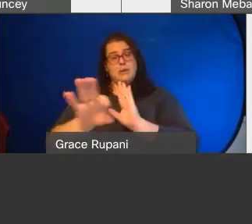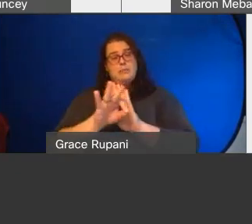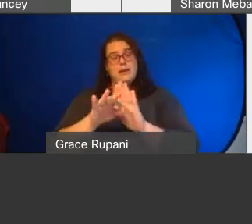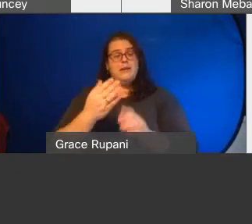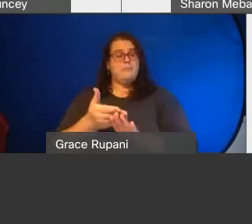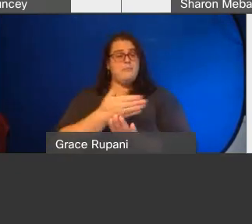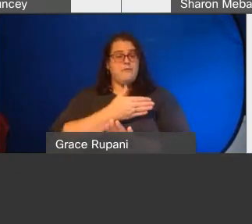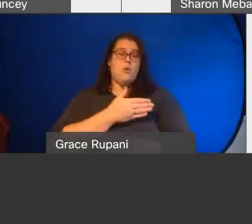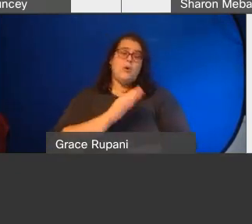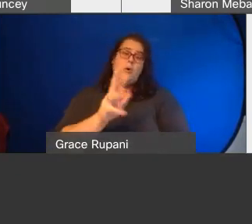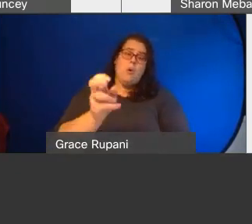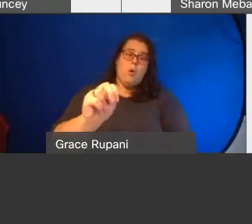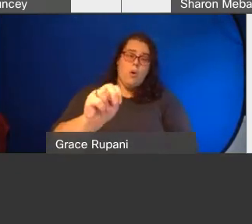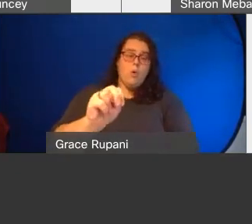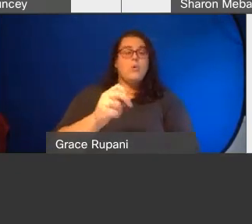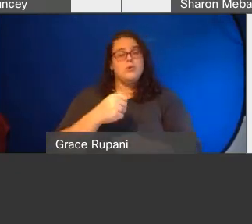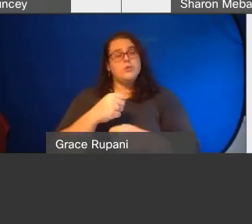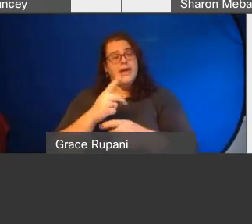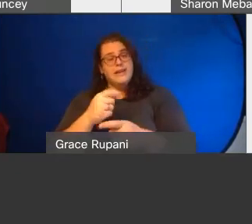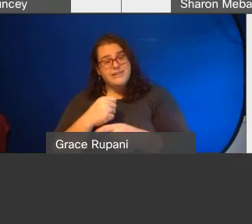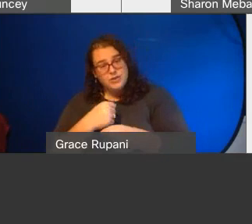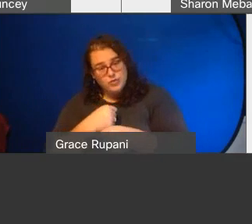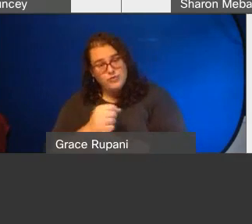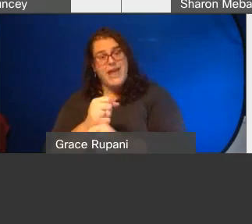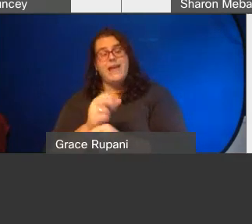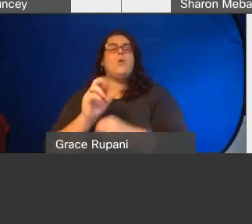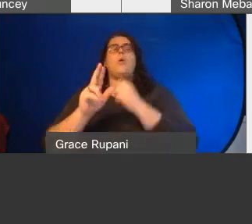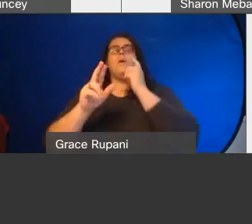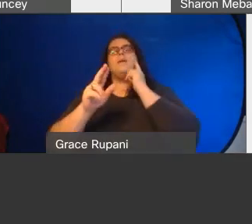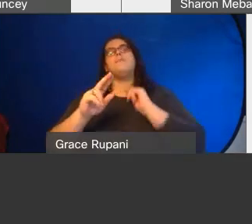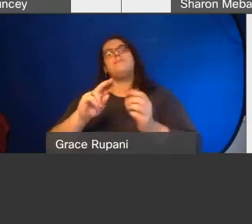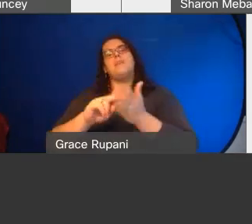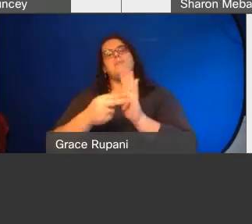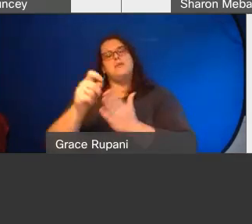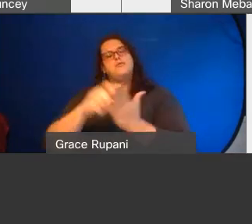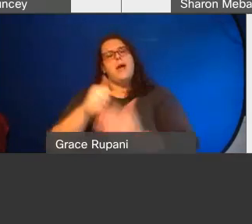use the criteria that you're attesting to those 7